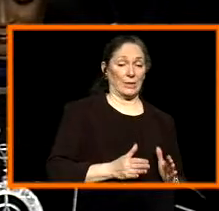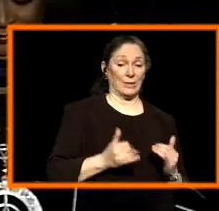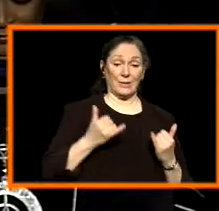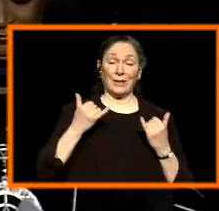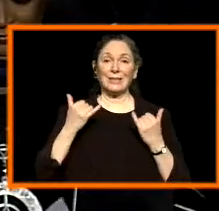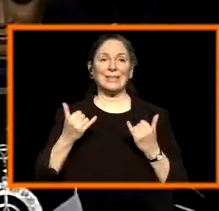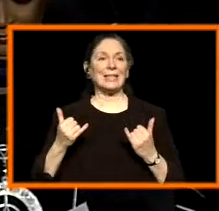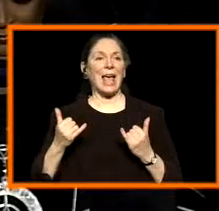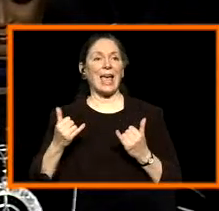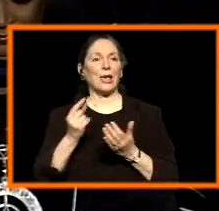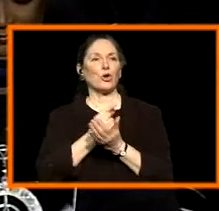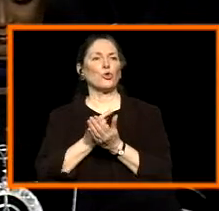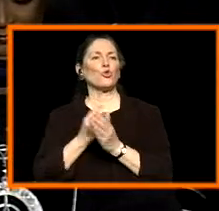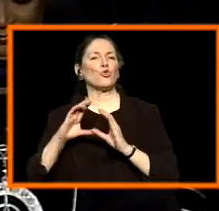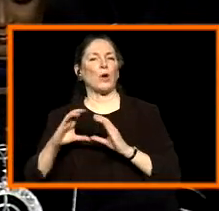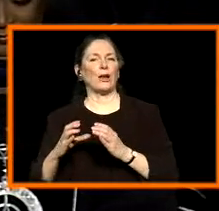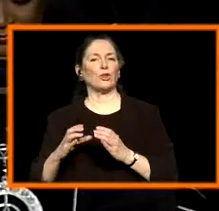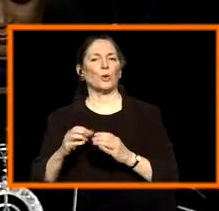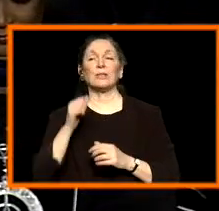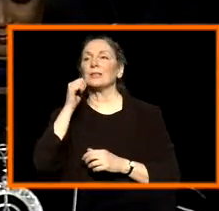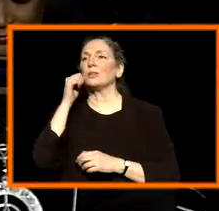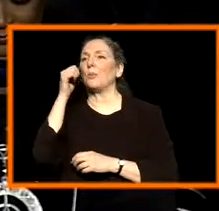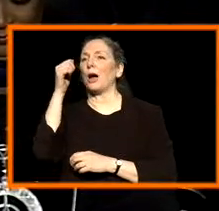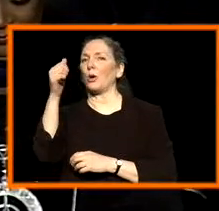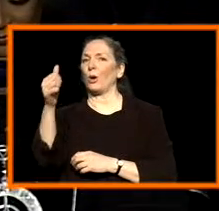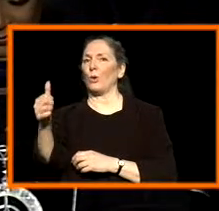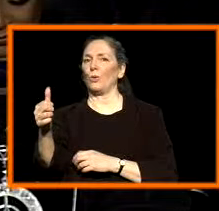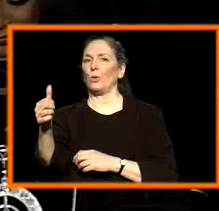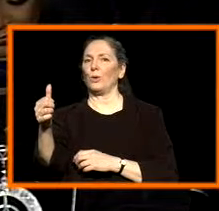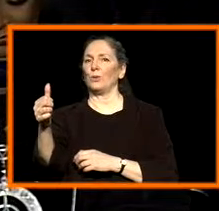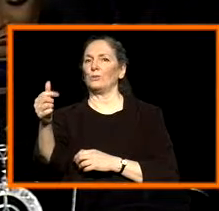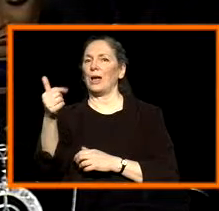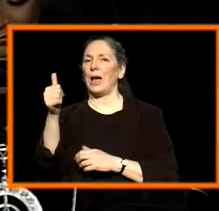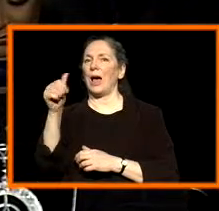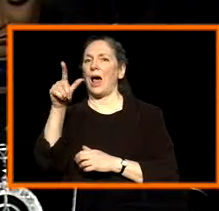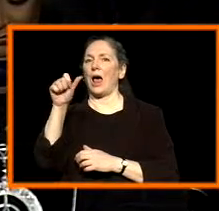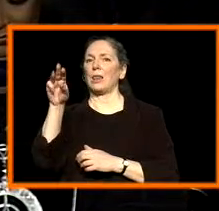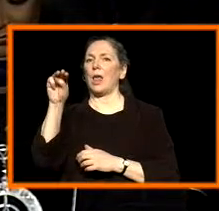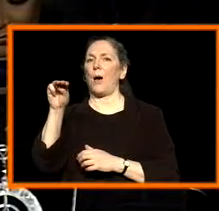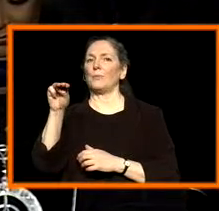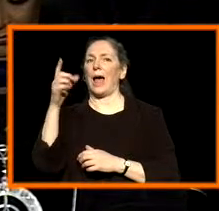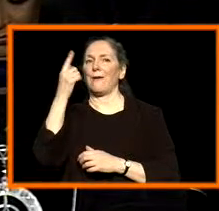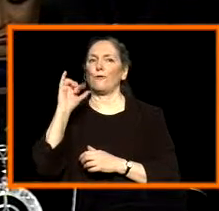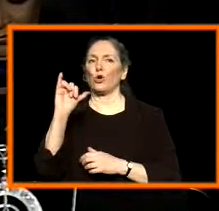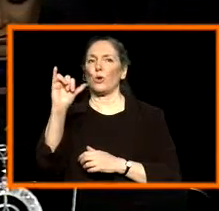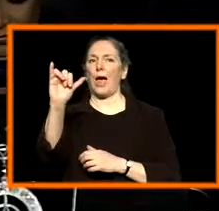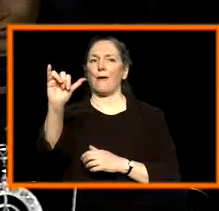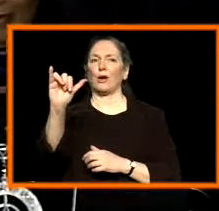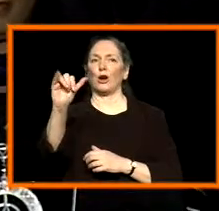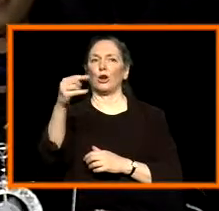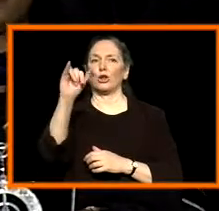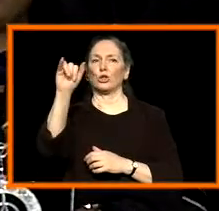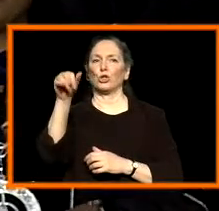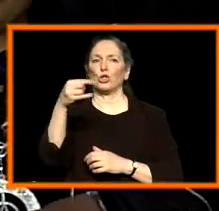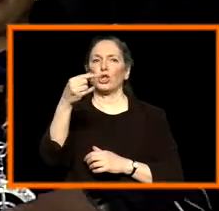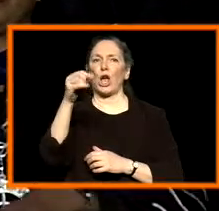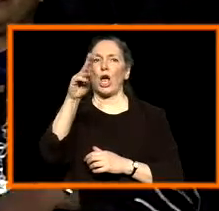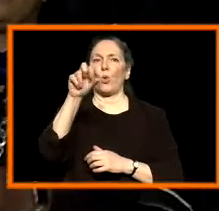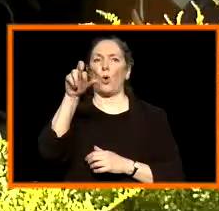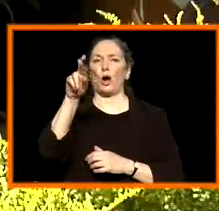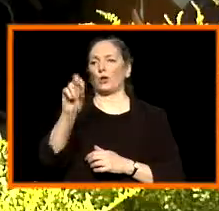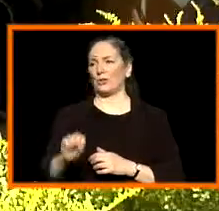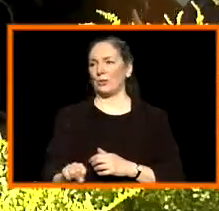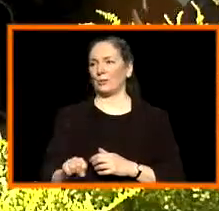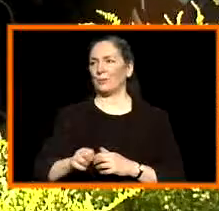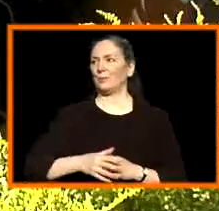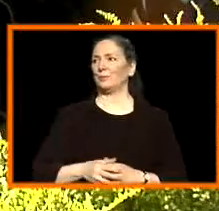Today, graduates. Tomorrow, alumni. Forever, Jaguars.